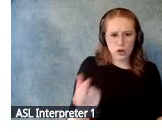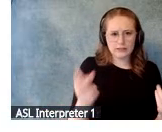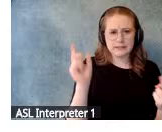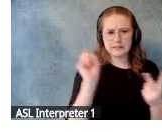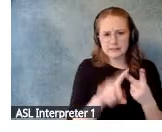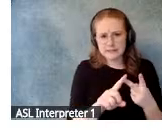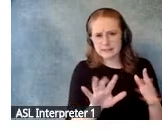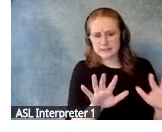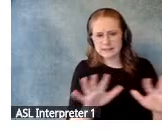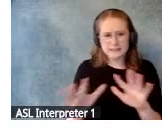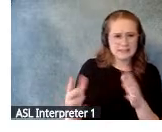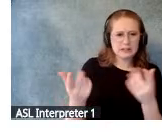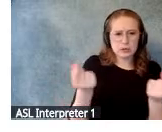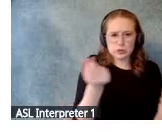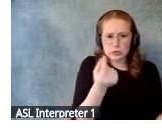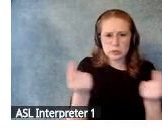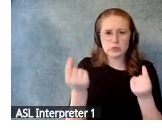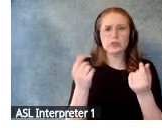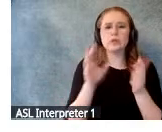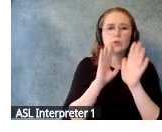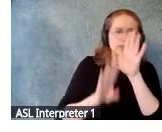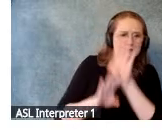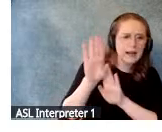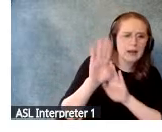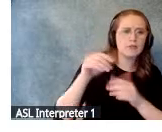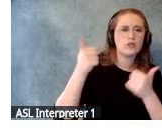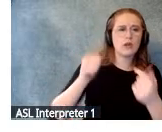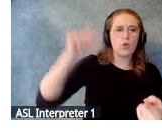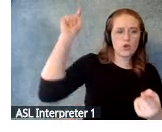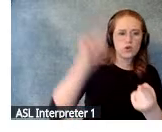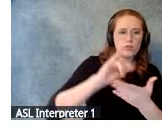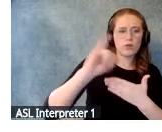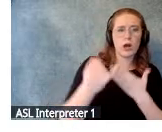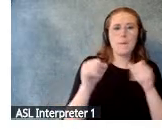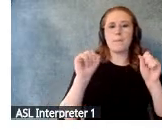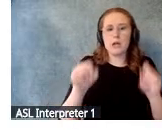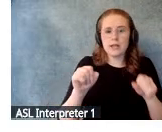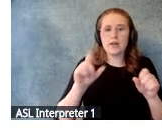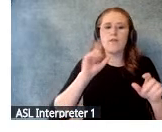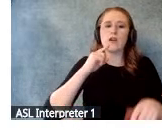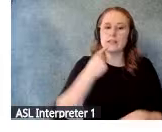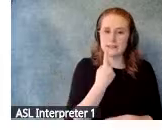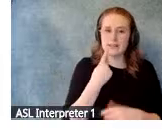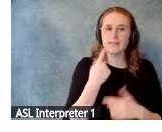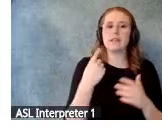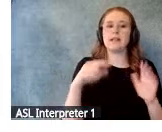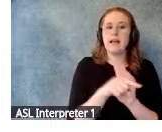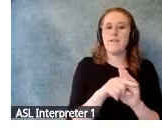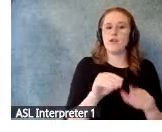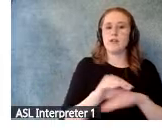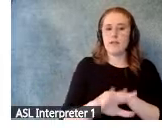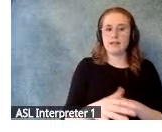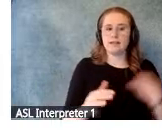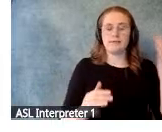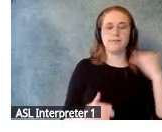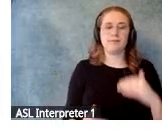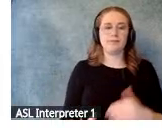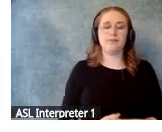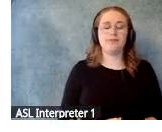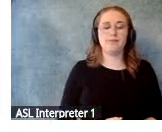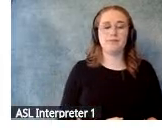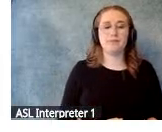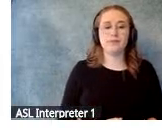any measures or mitigation developed to reduce the project's potential for significant adverse effects.